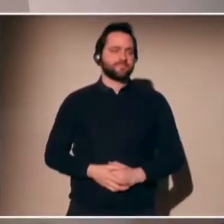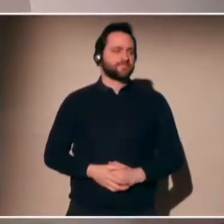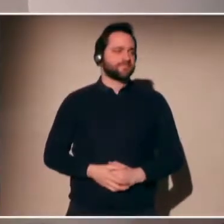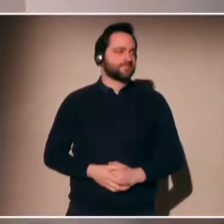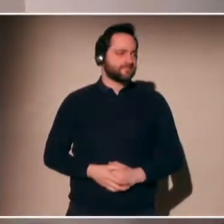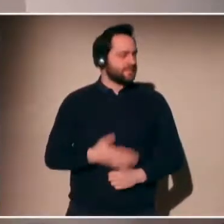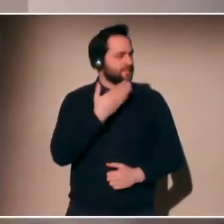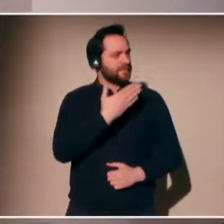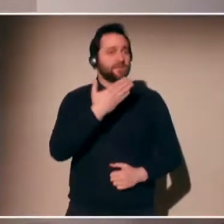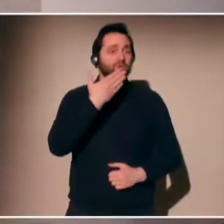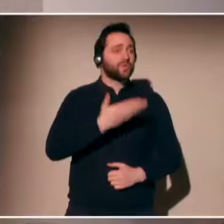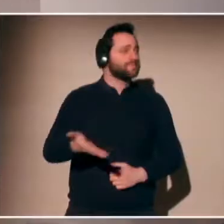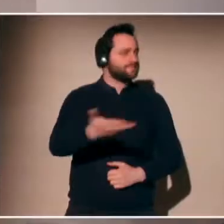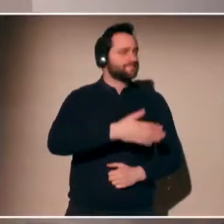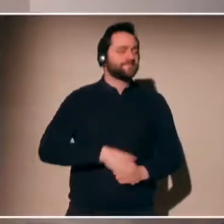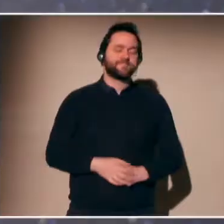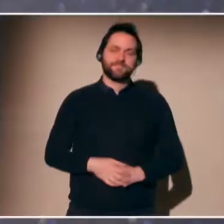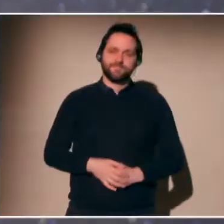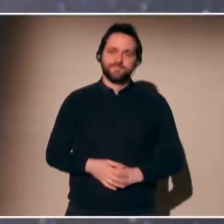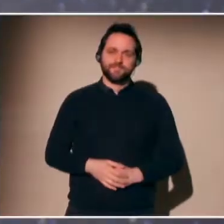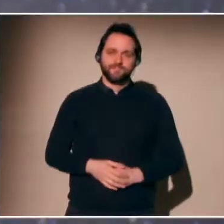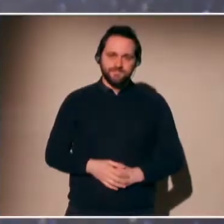Thank you very much, and good morning to all of you.